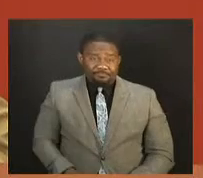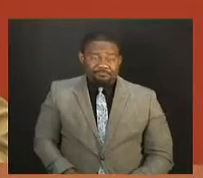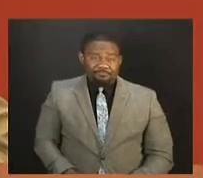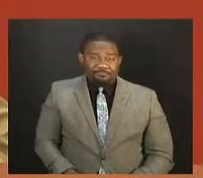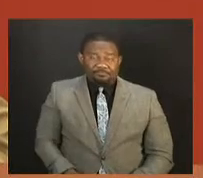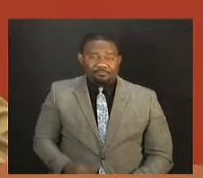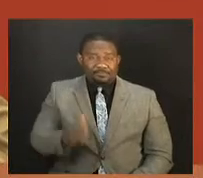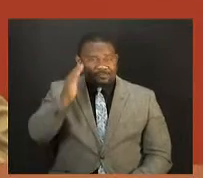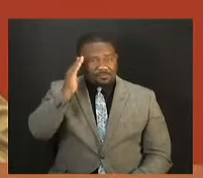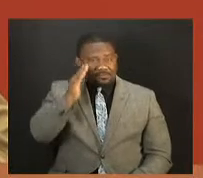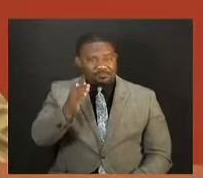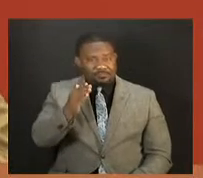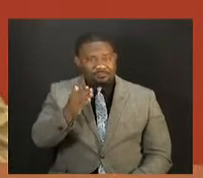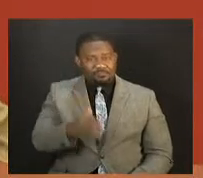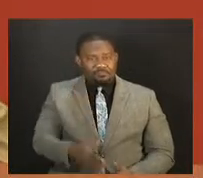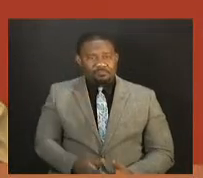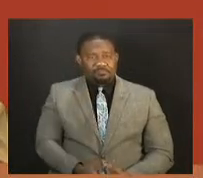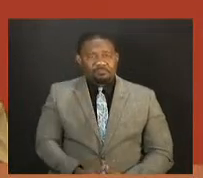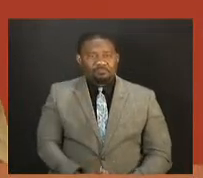proceed